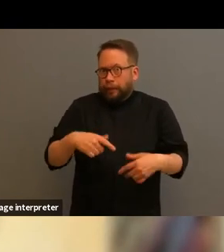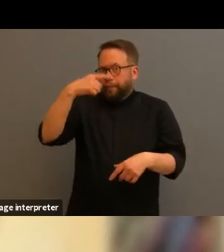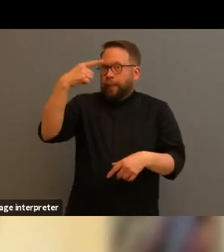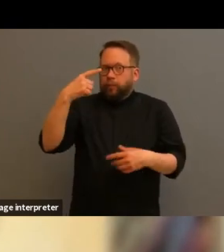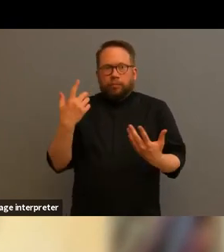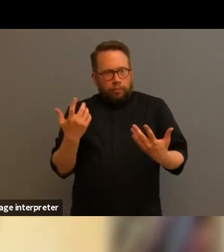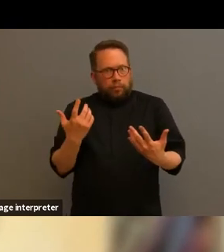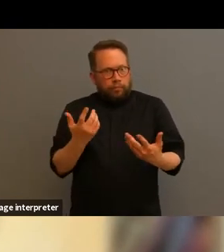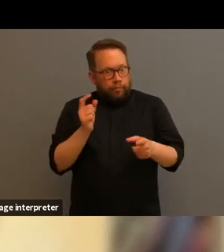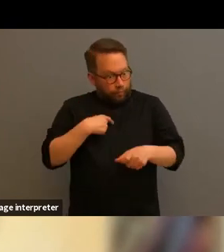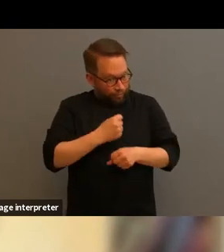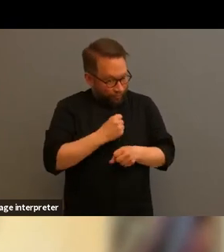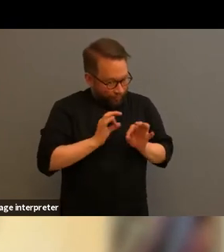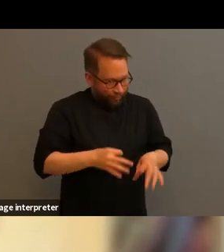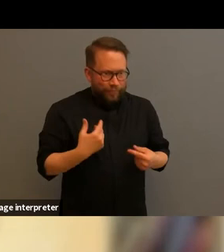for